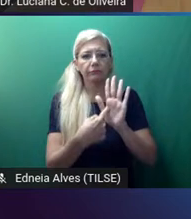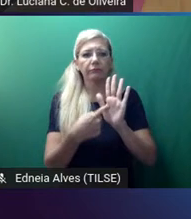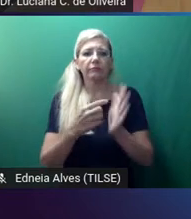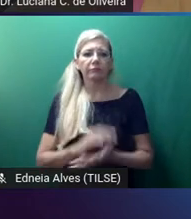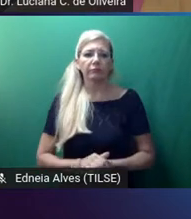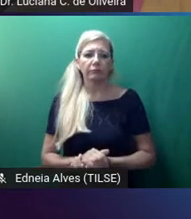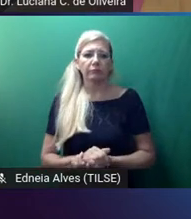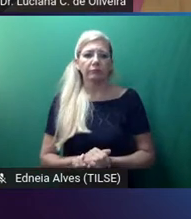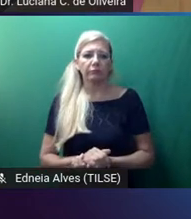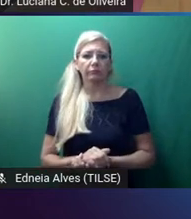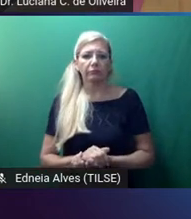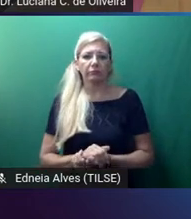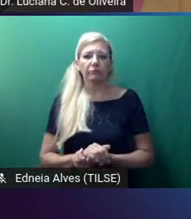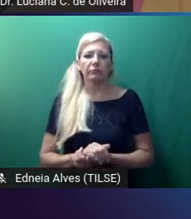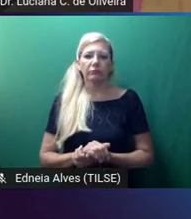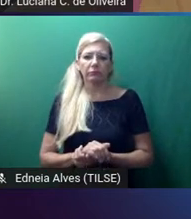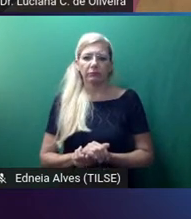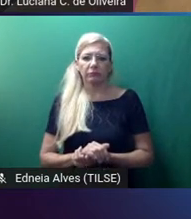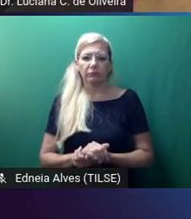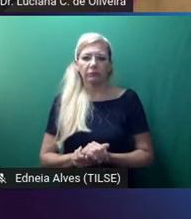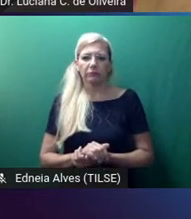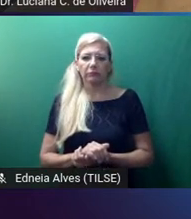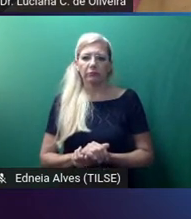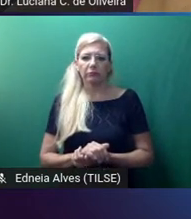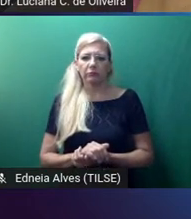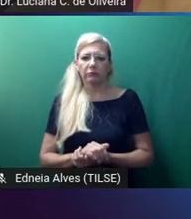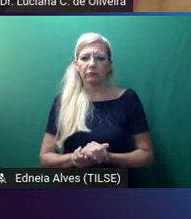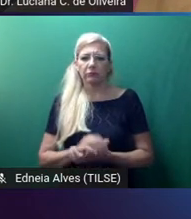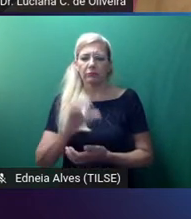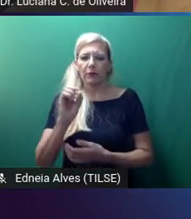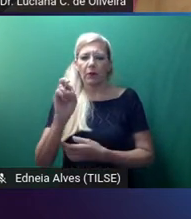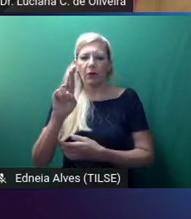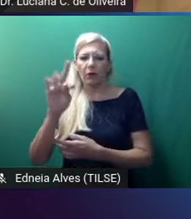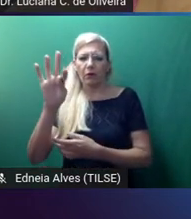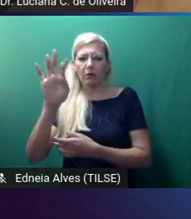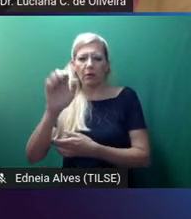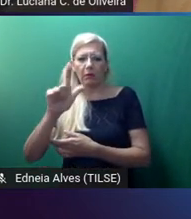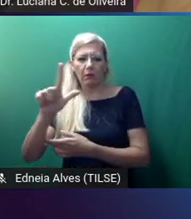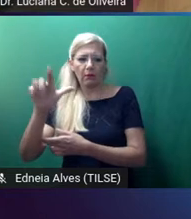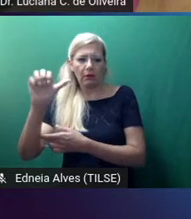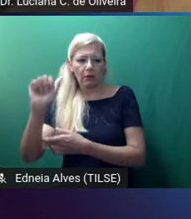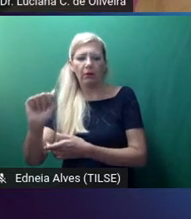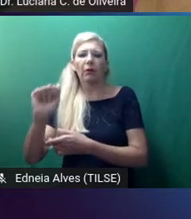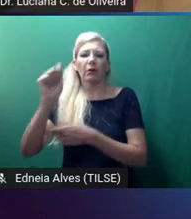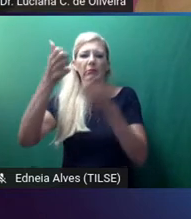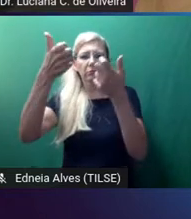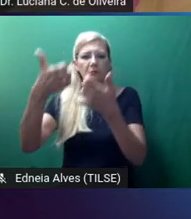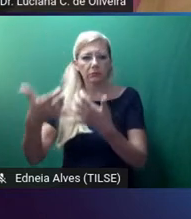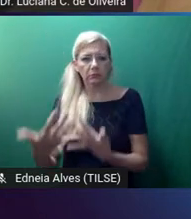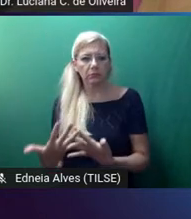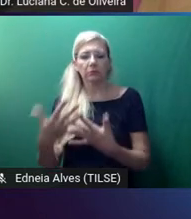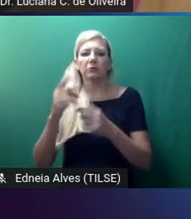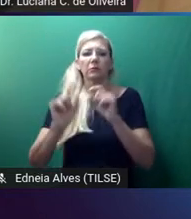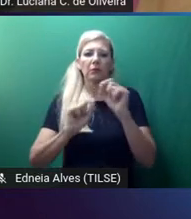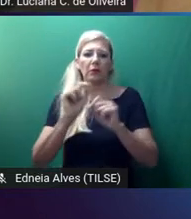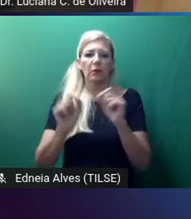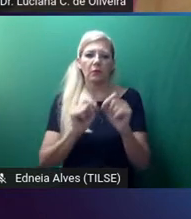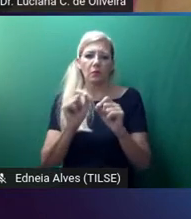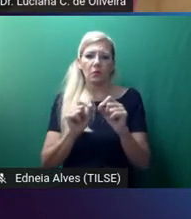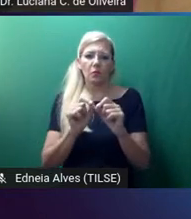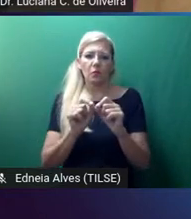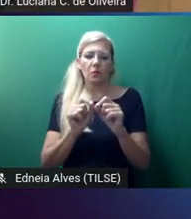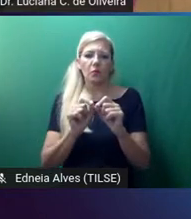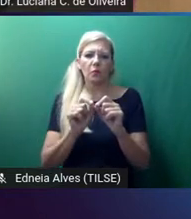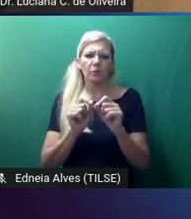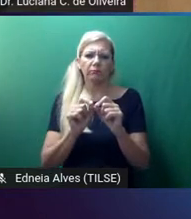What Ortega has said is that the language classroom proposes